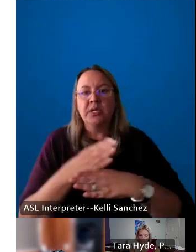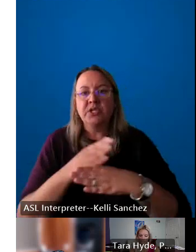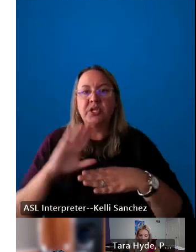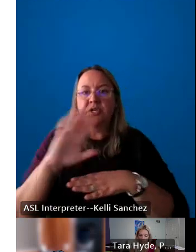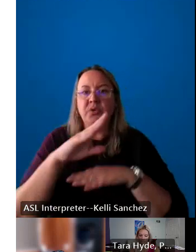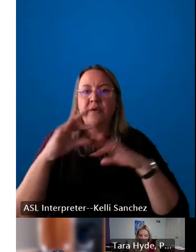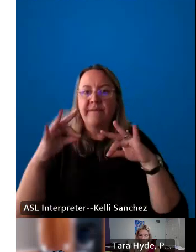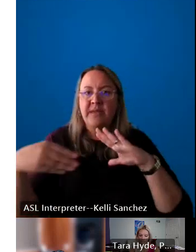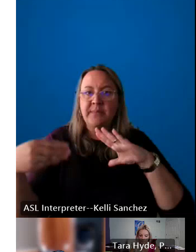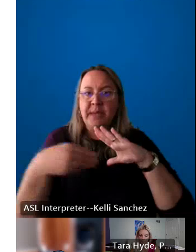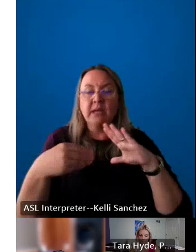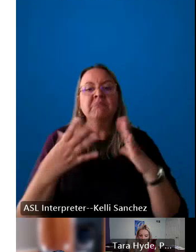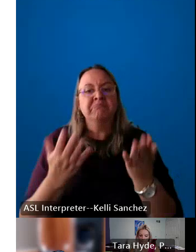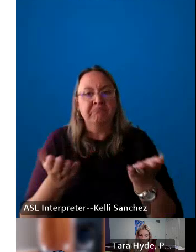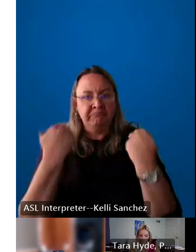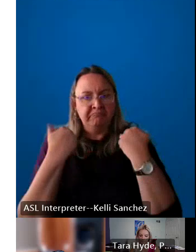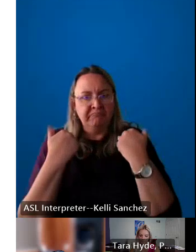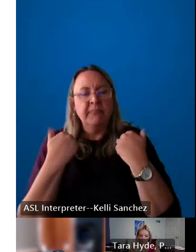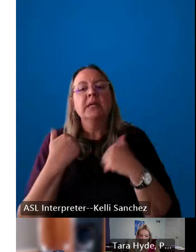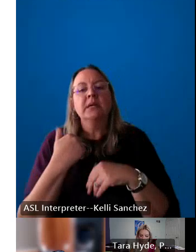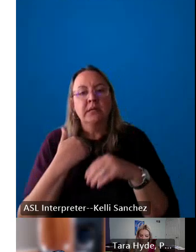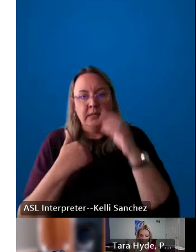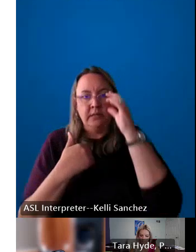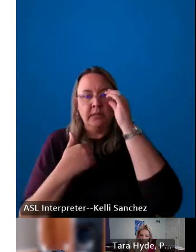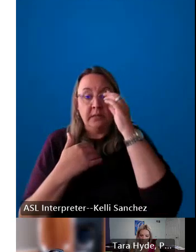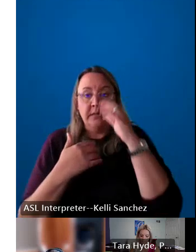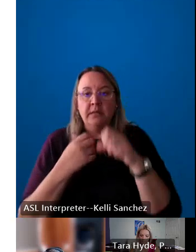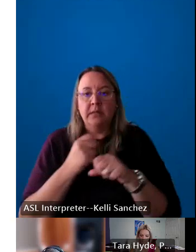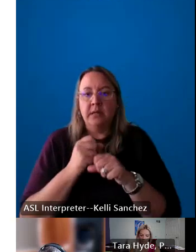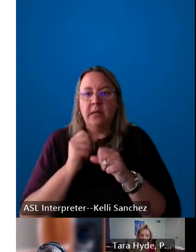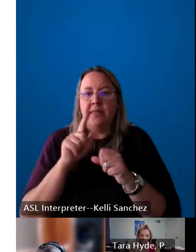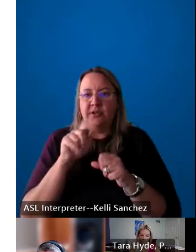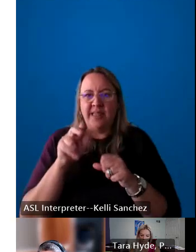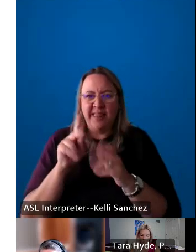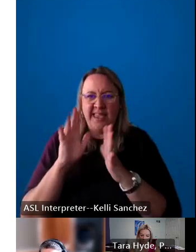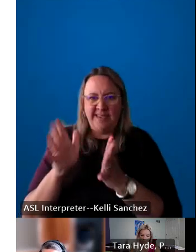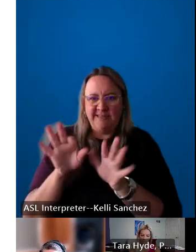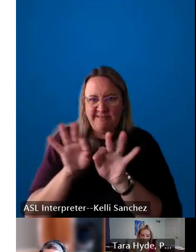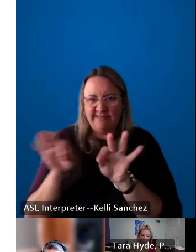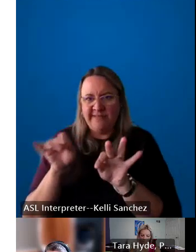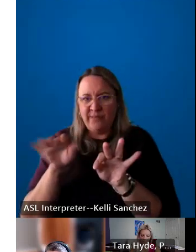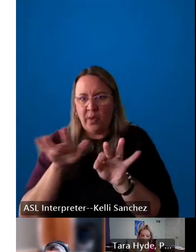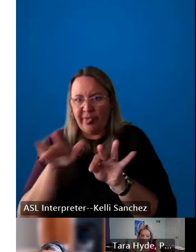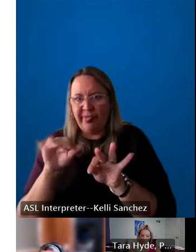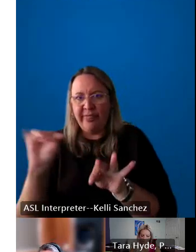feedback, which we would highly appreciate, please, Saskia left a link to that